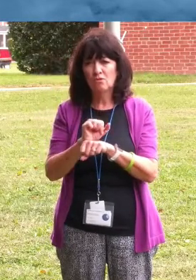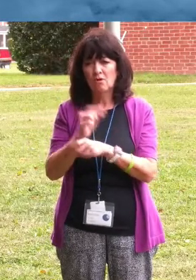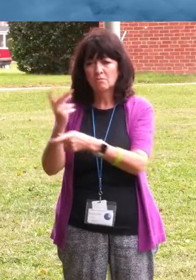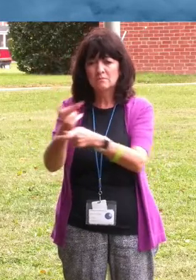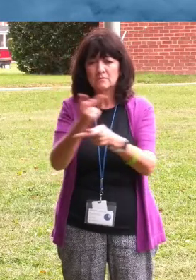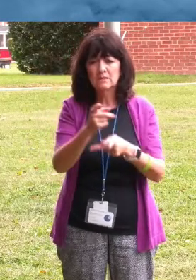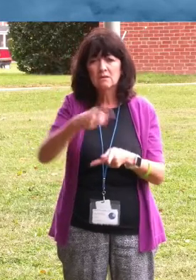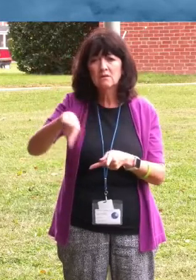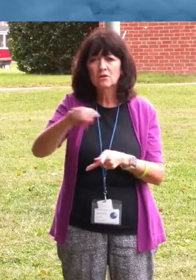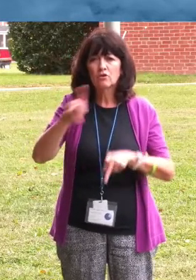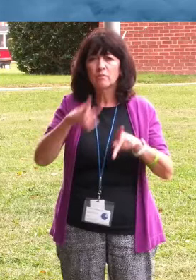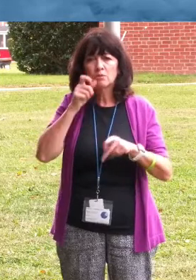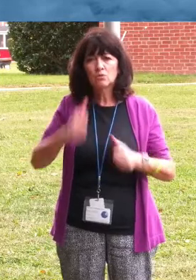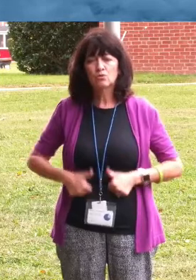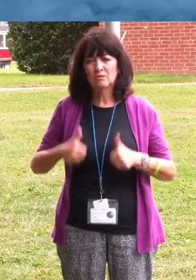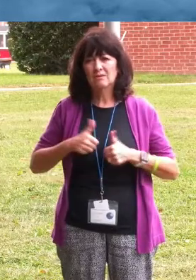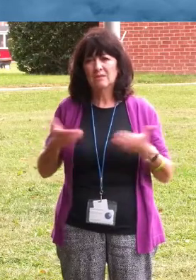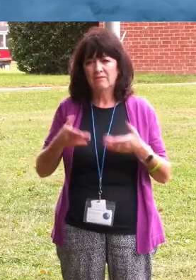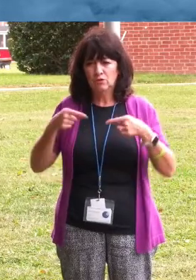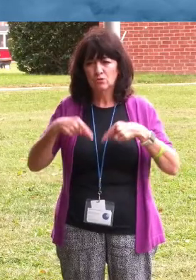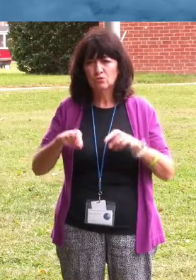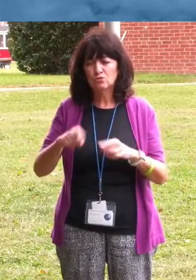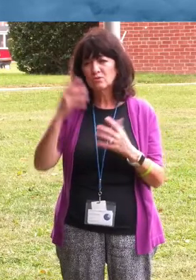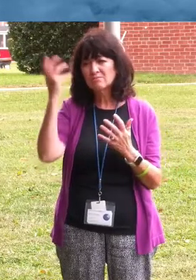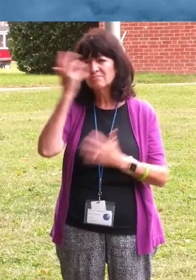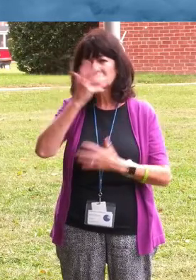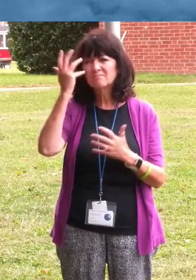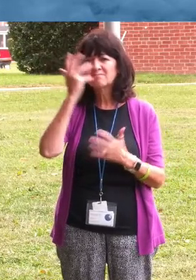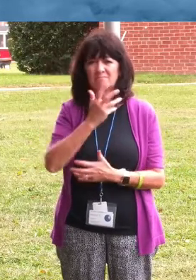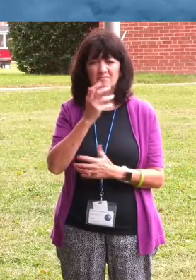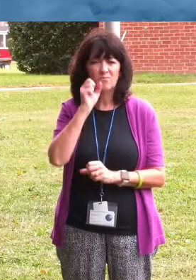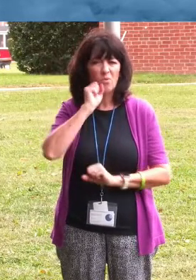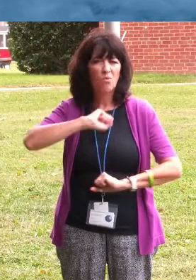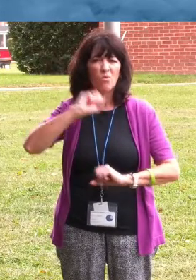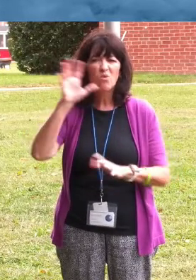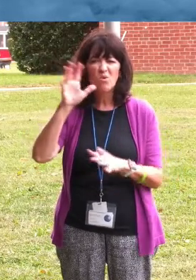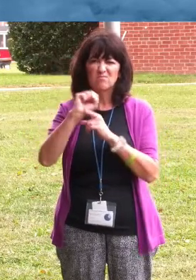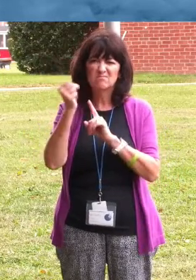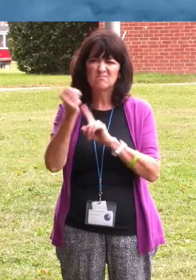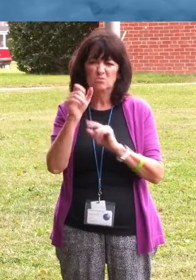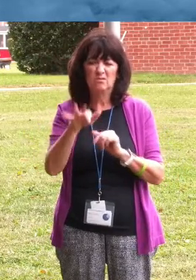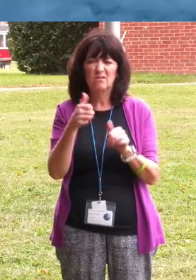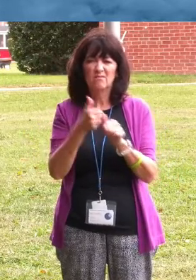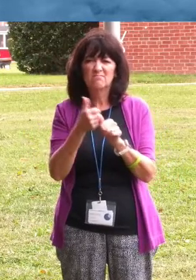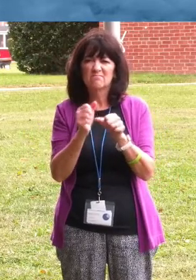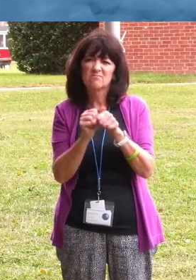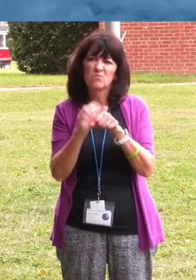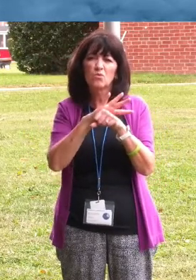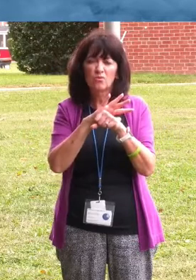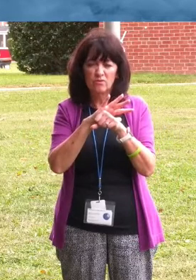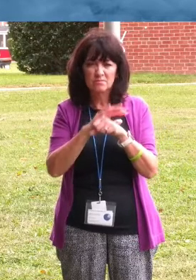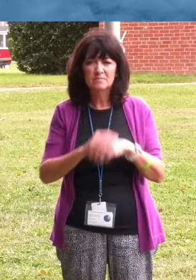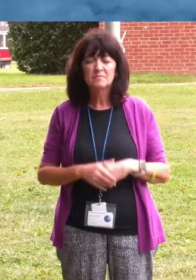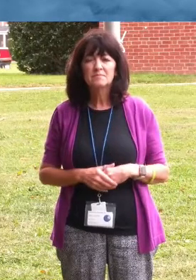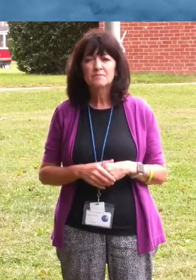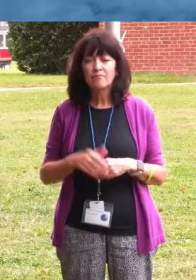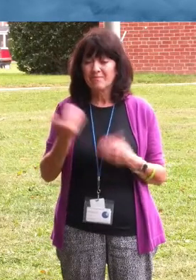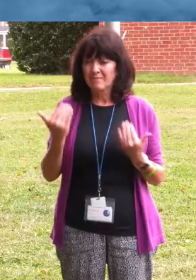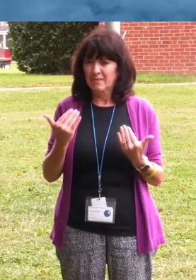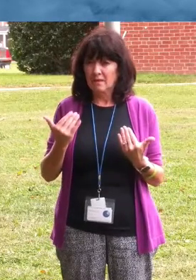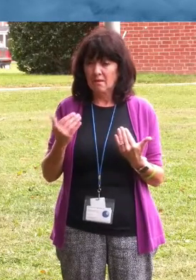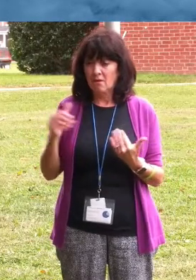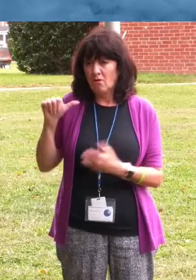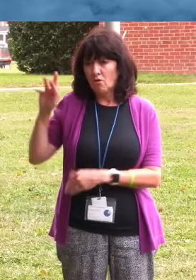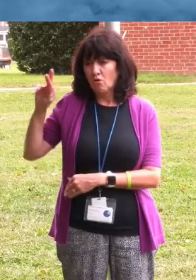unprecedented situation. With this investment from the American Rescue Plan, we're making an important investment in